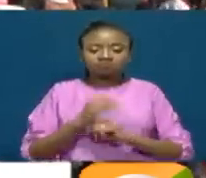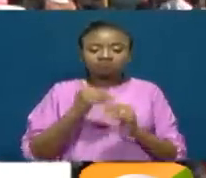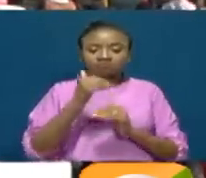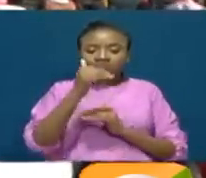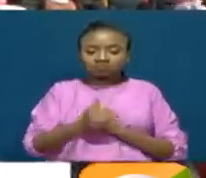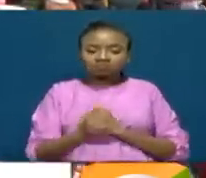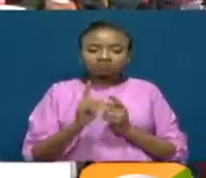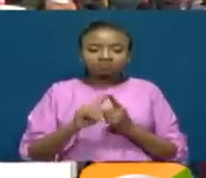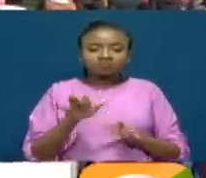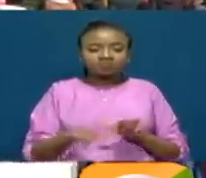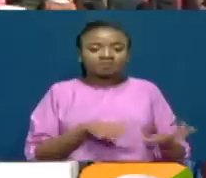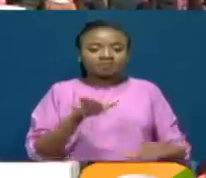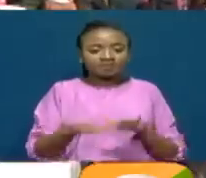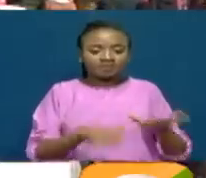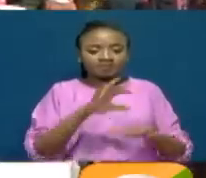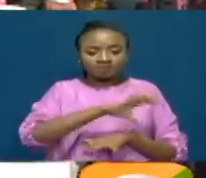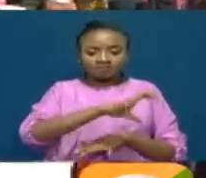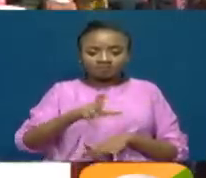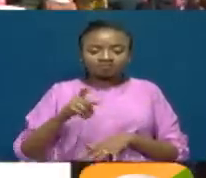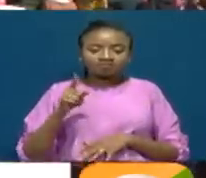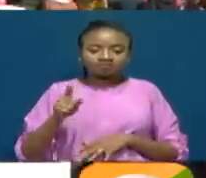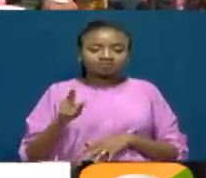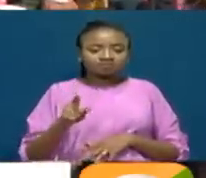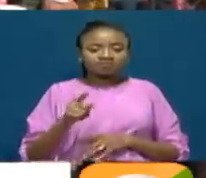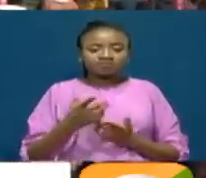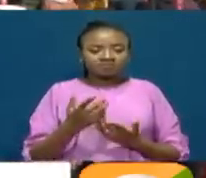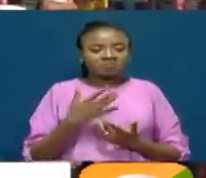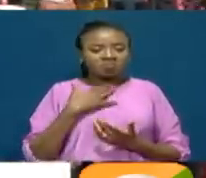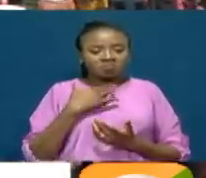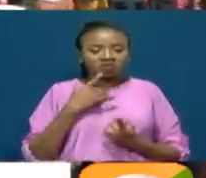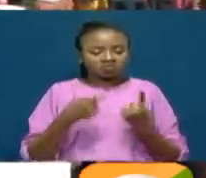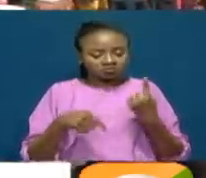to Kirinyaga County. DP Ruto bullish of succeeding his boss.